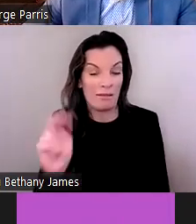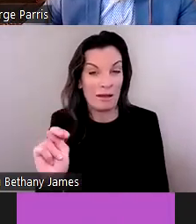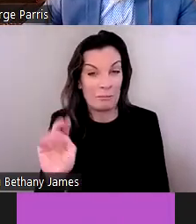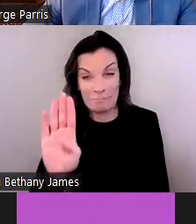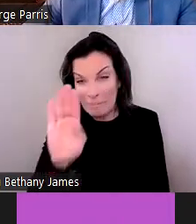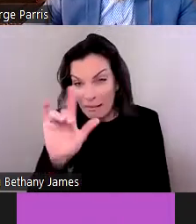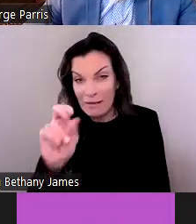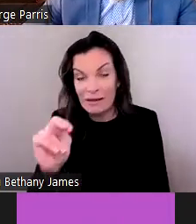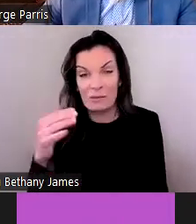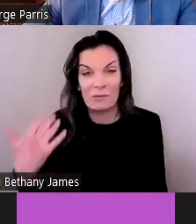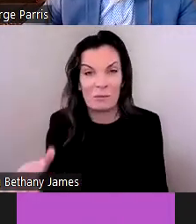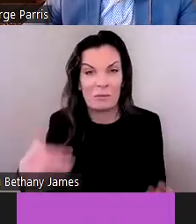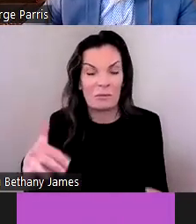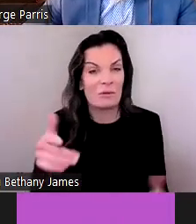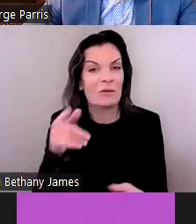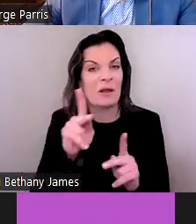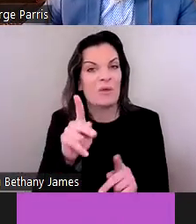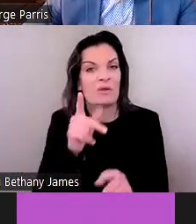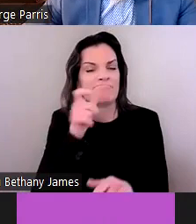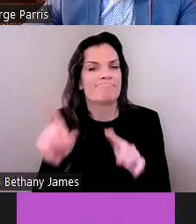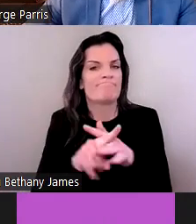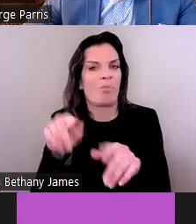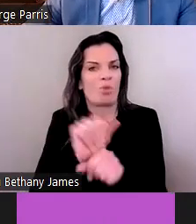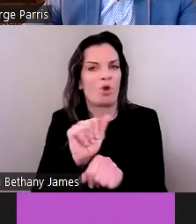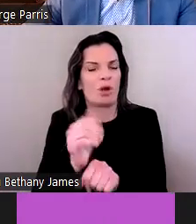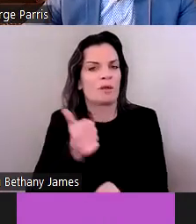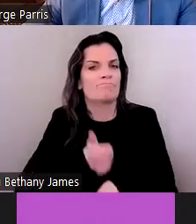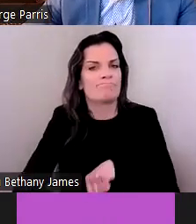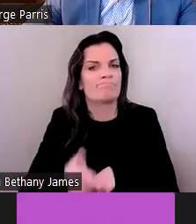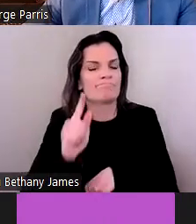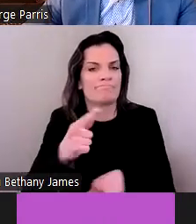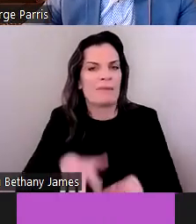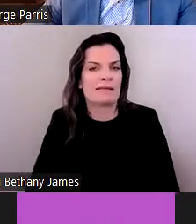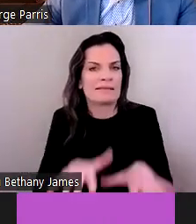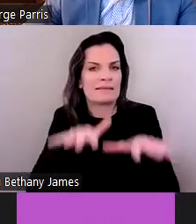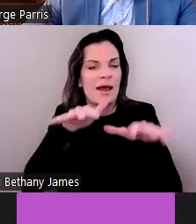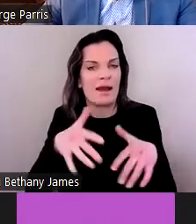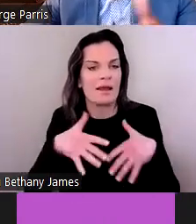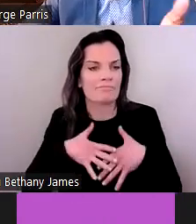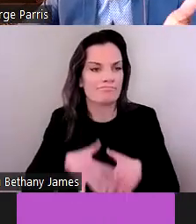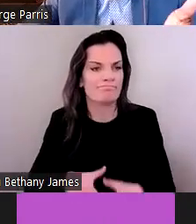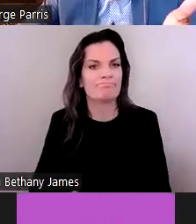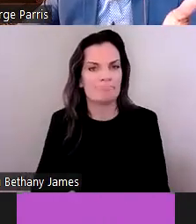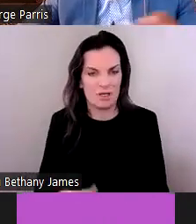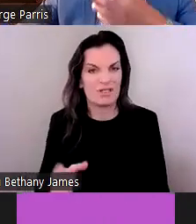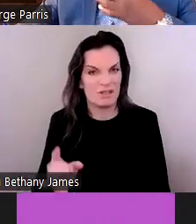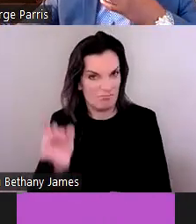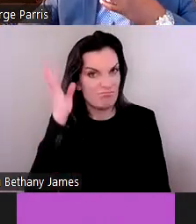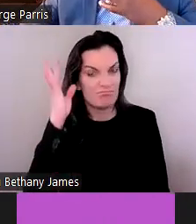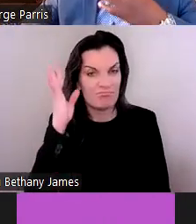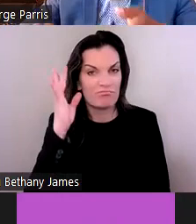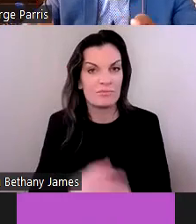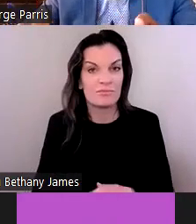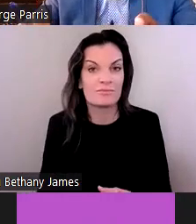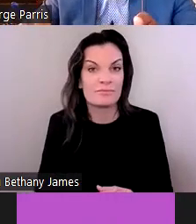12 billion working days, folks, right? Happy employees are more